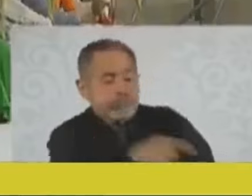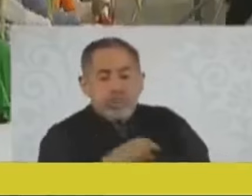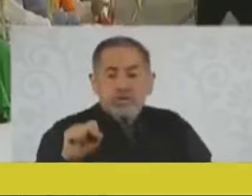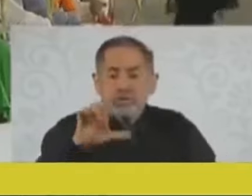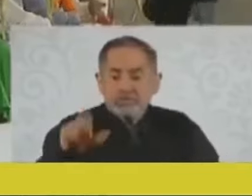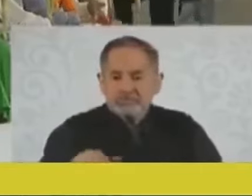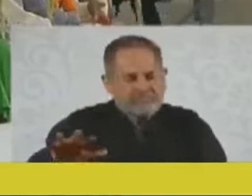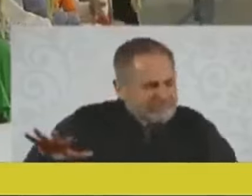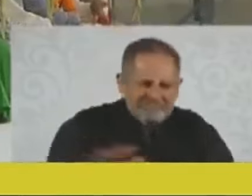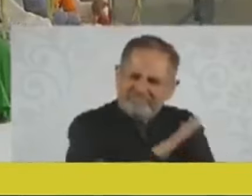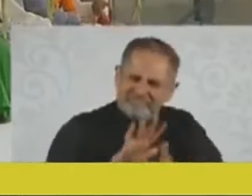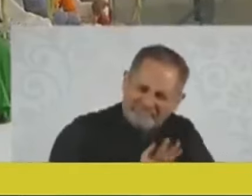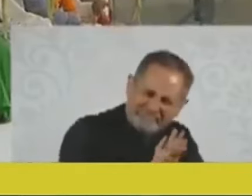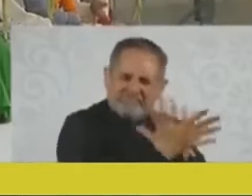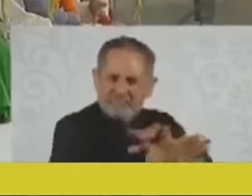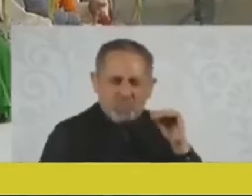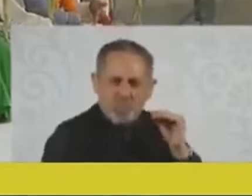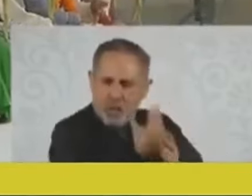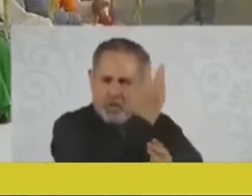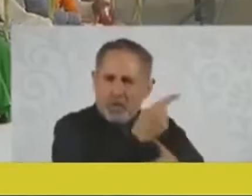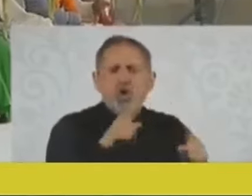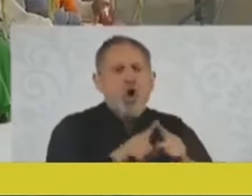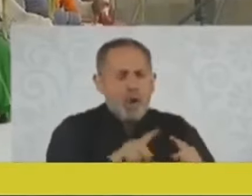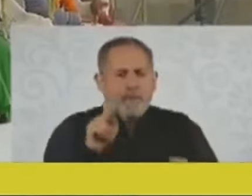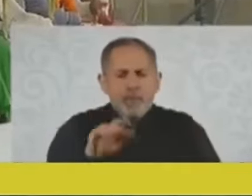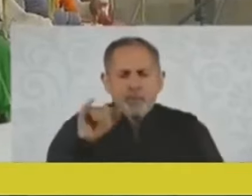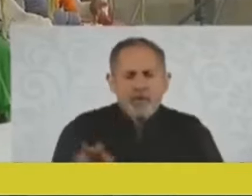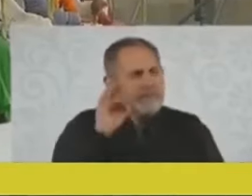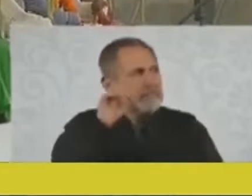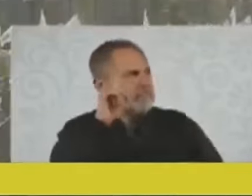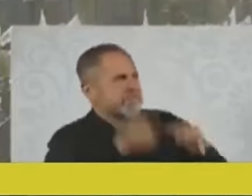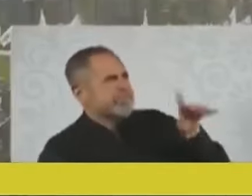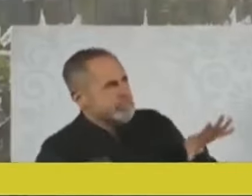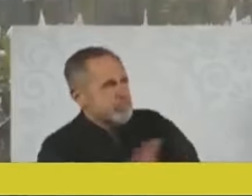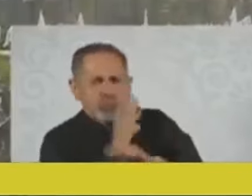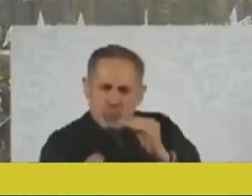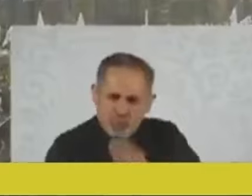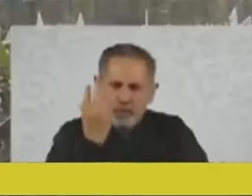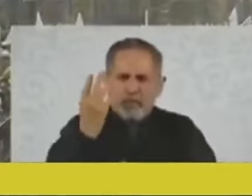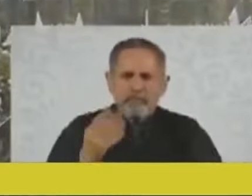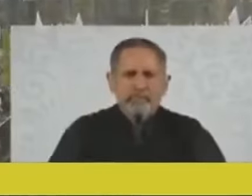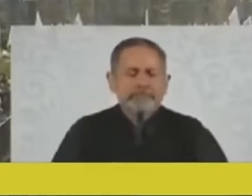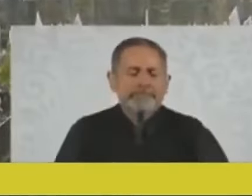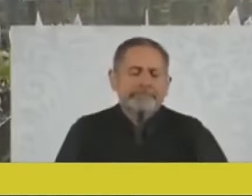straight of right that we're going to build with the chain of the Supreme Court of Justice of the nation and the judicial power.